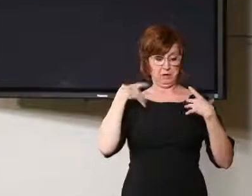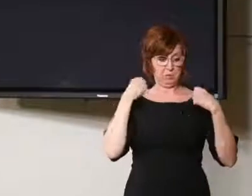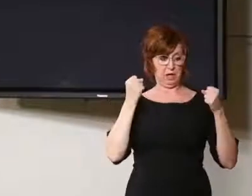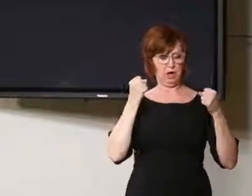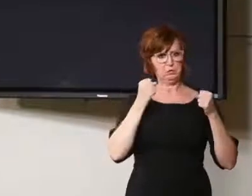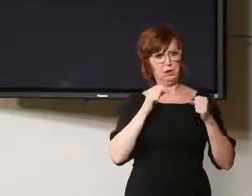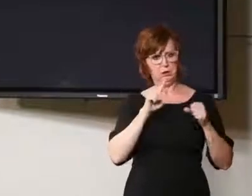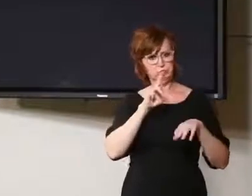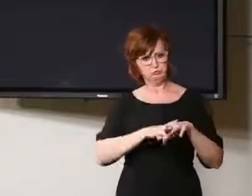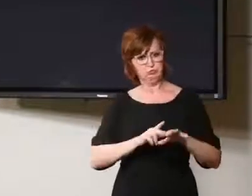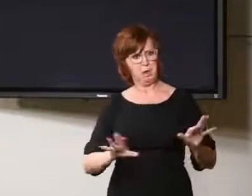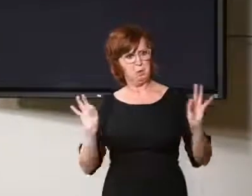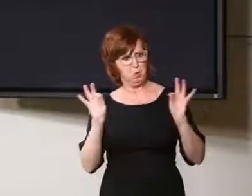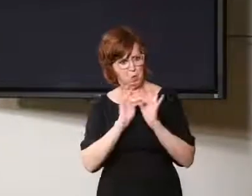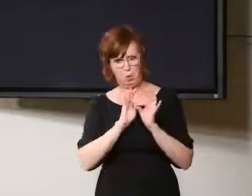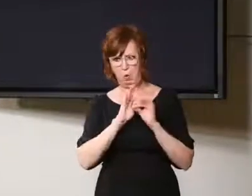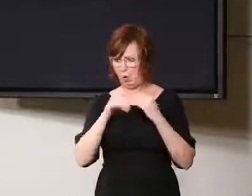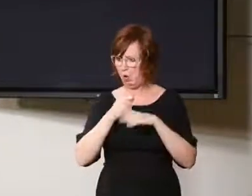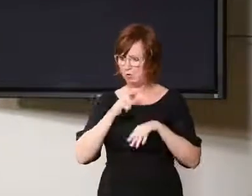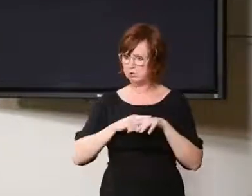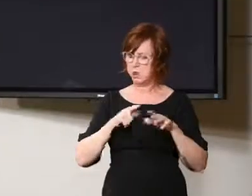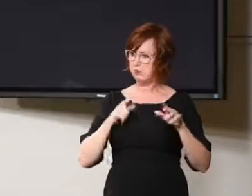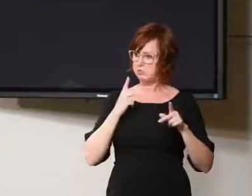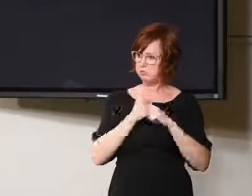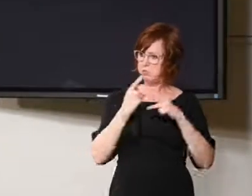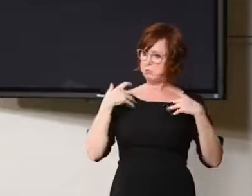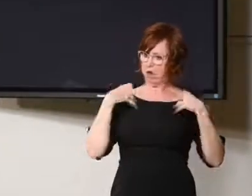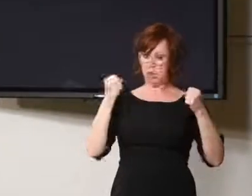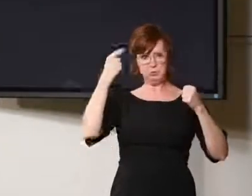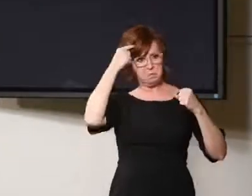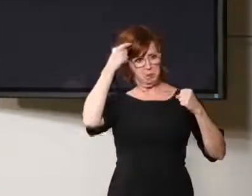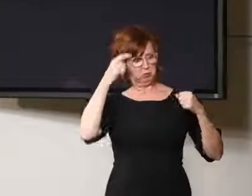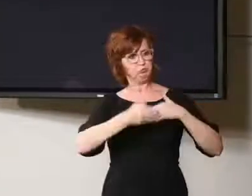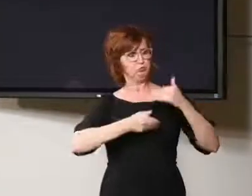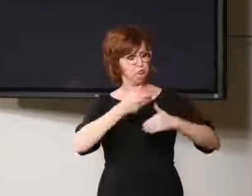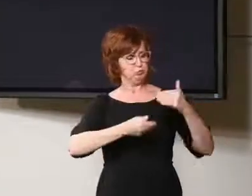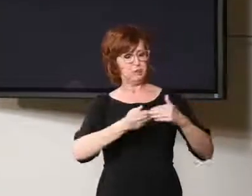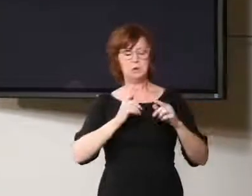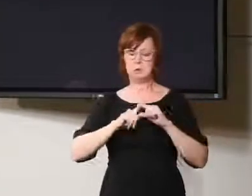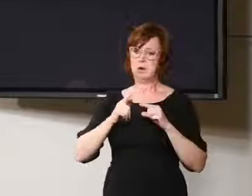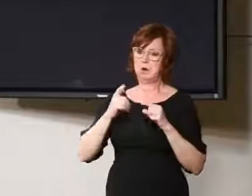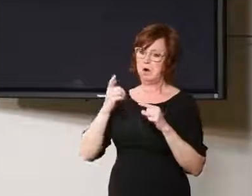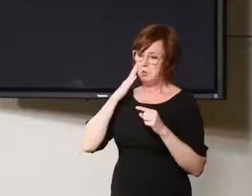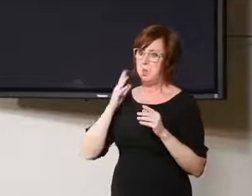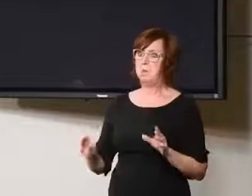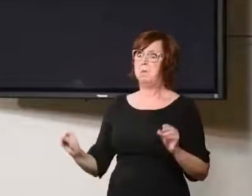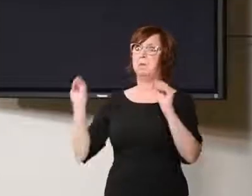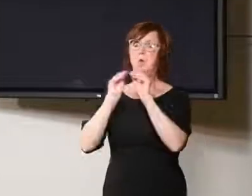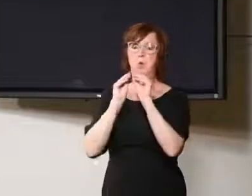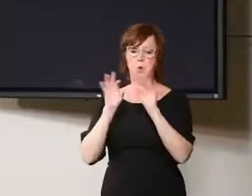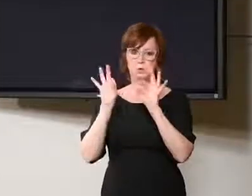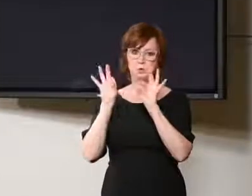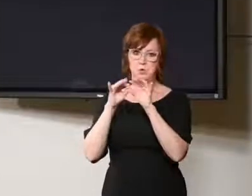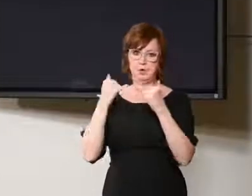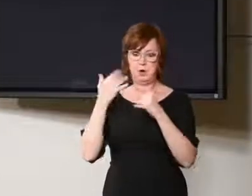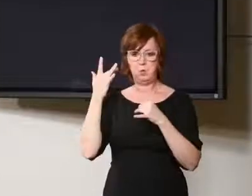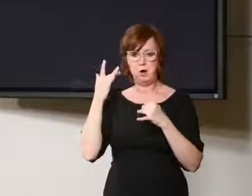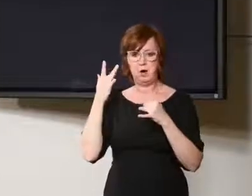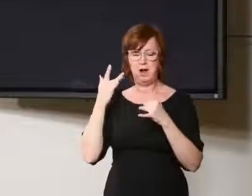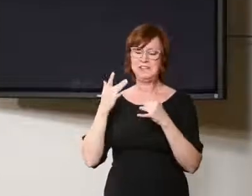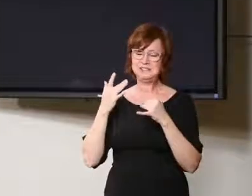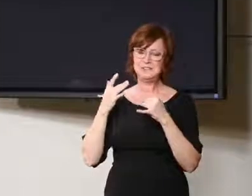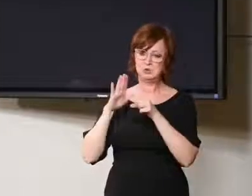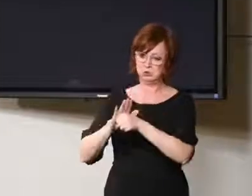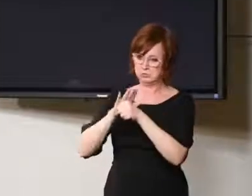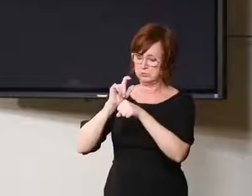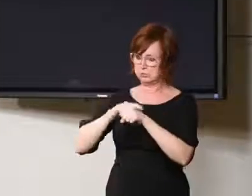us may be experiencing right now. I encourage you all to continue to remain socially connected while physically distant. It's